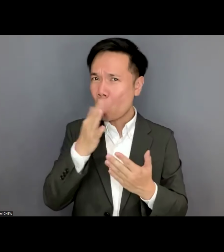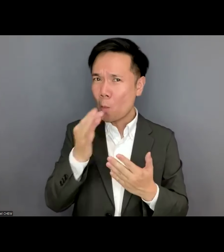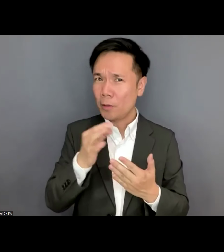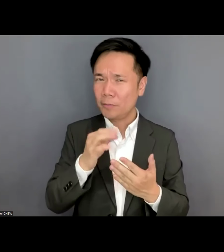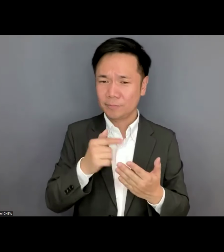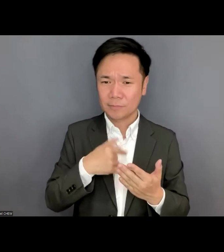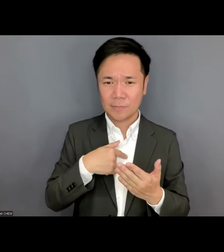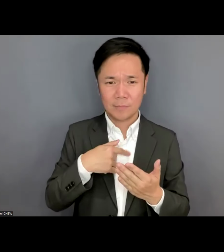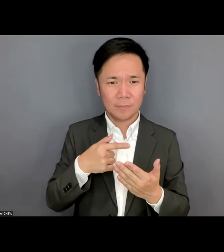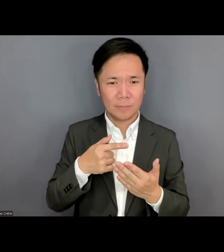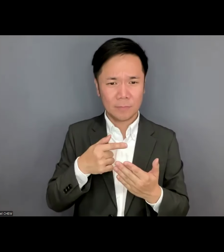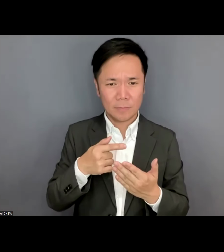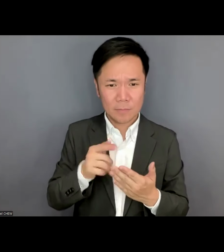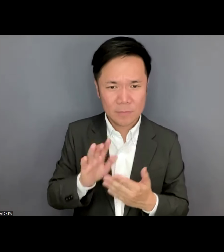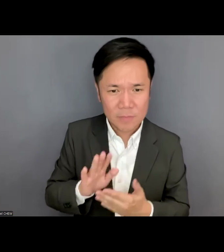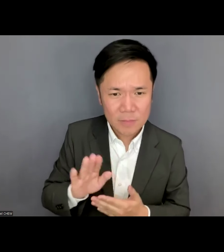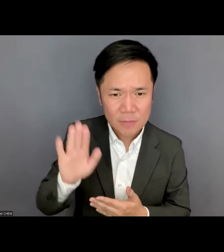Allô? Hello.